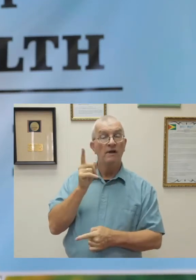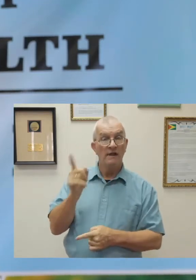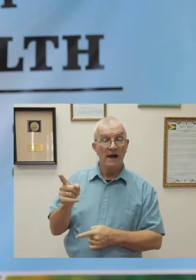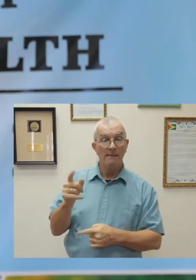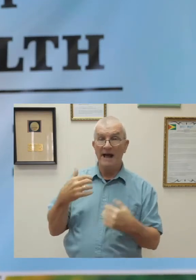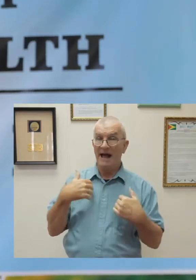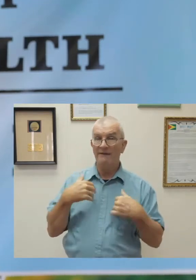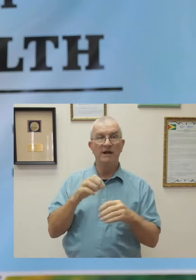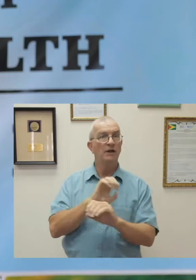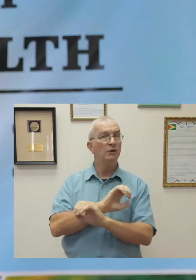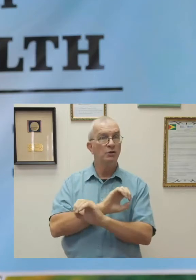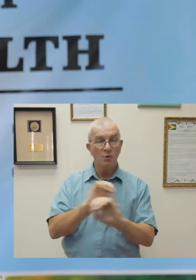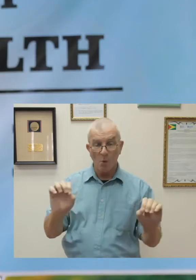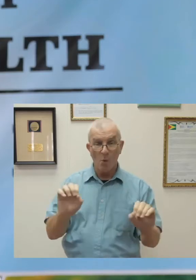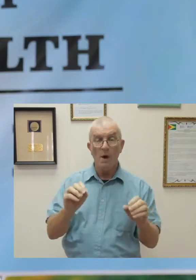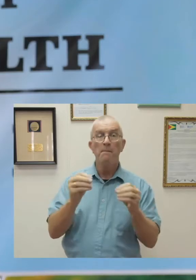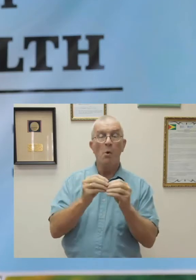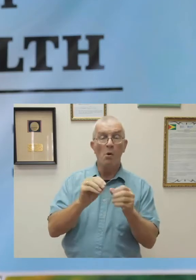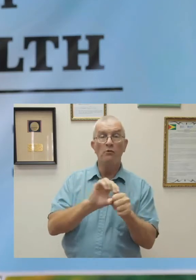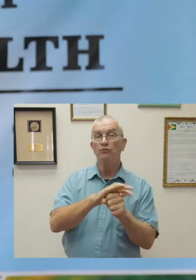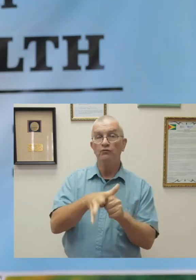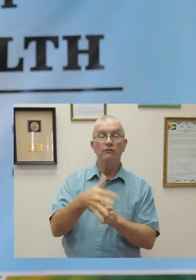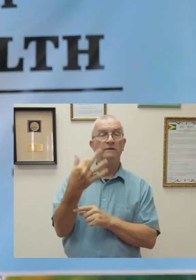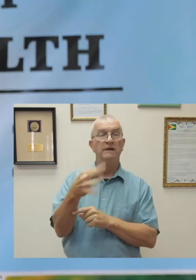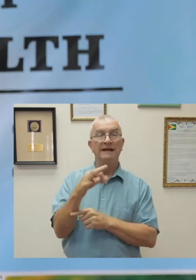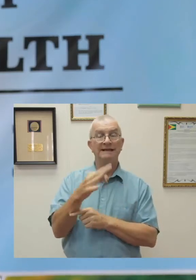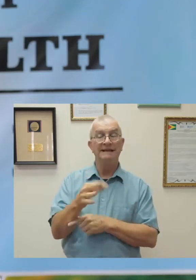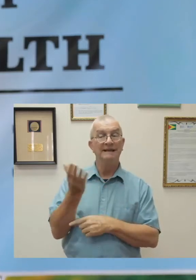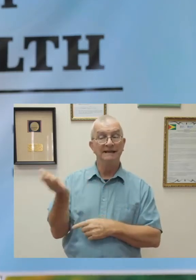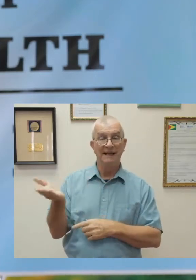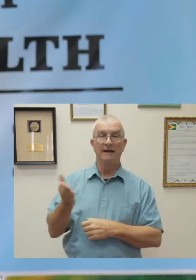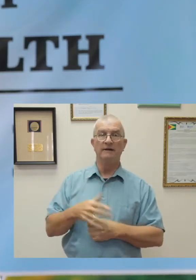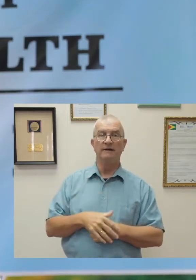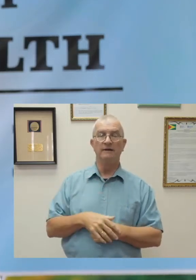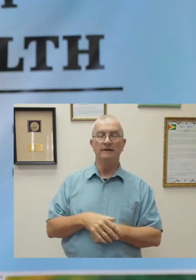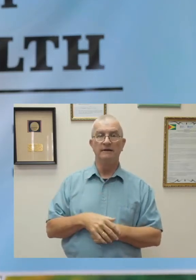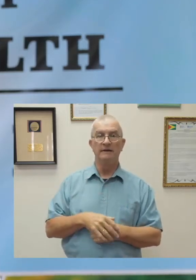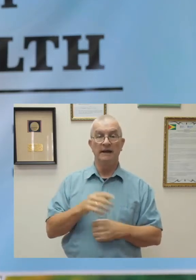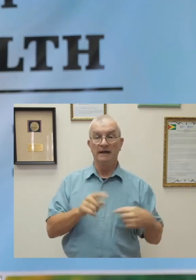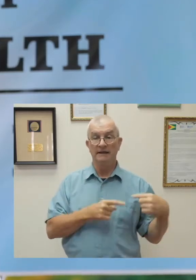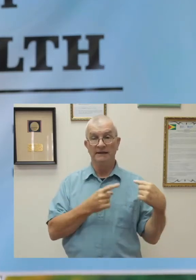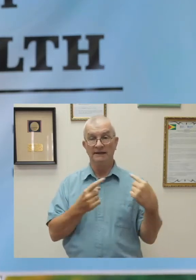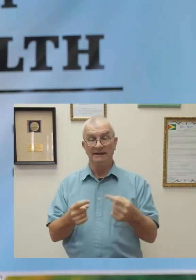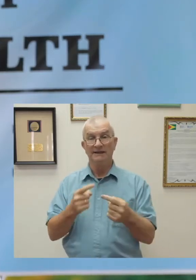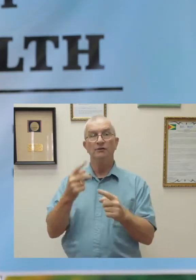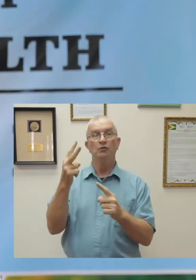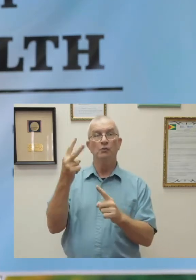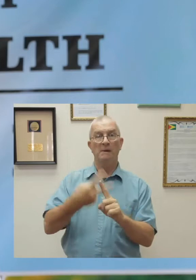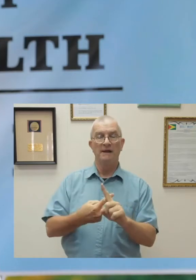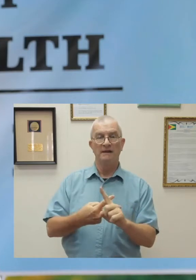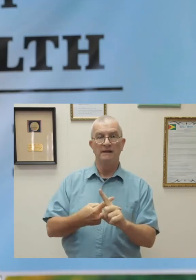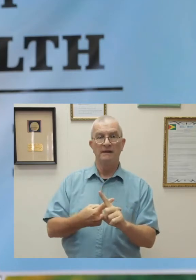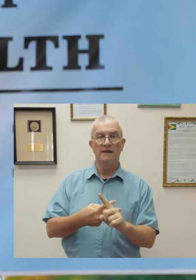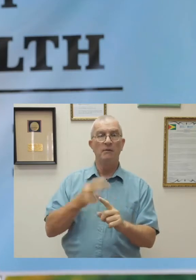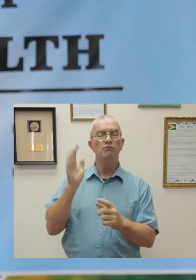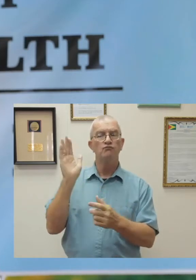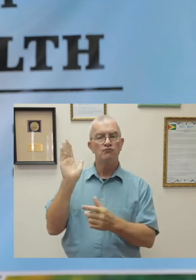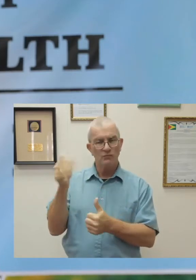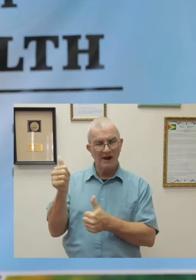region has not recorded another positive case within the last 2 months. Bravo!